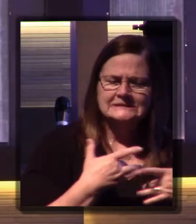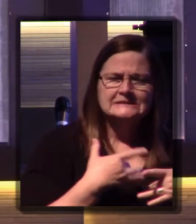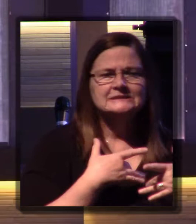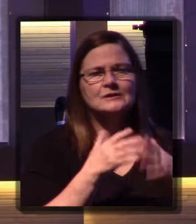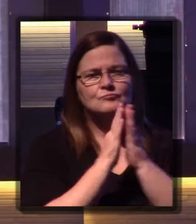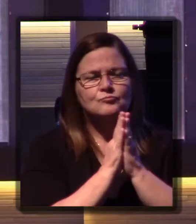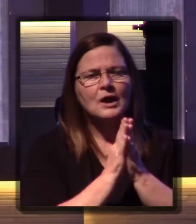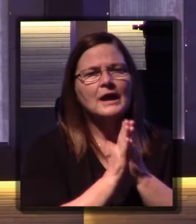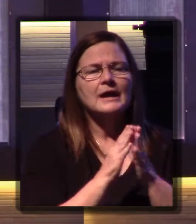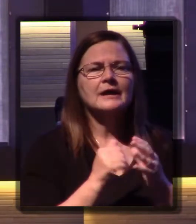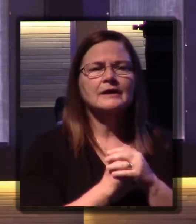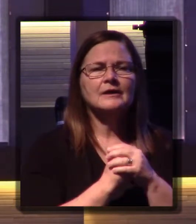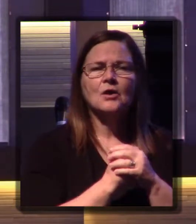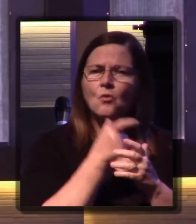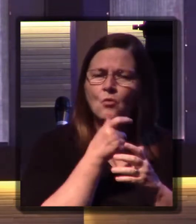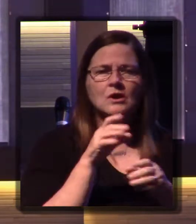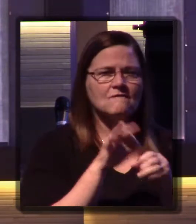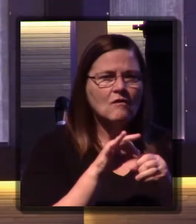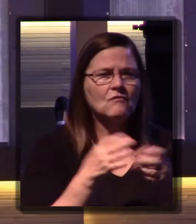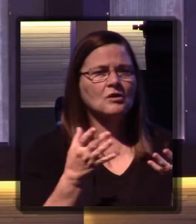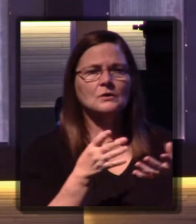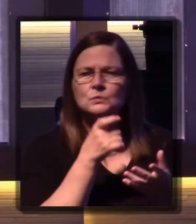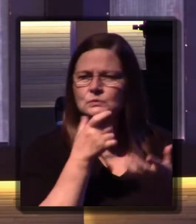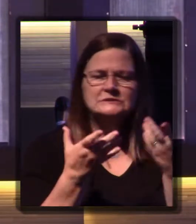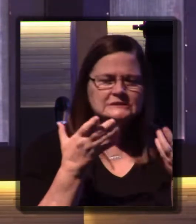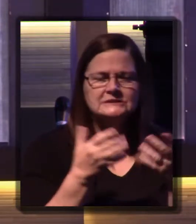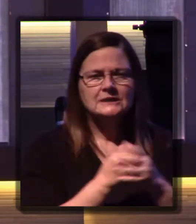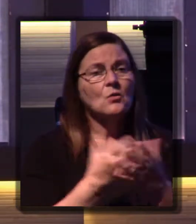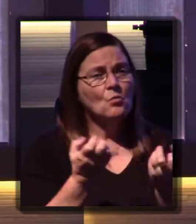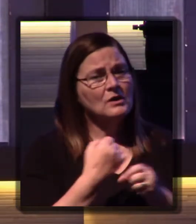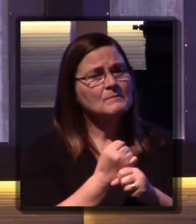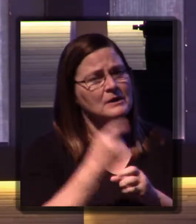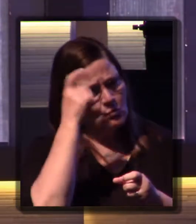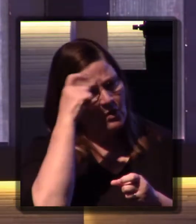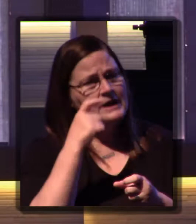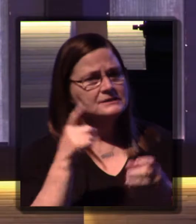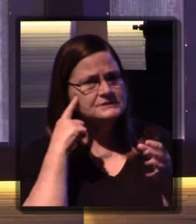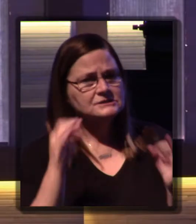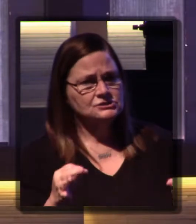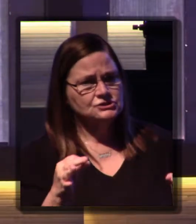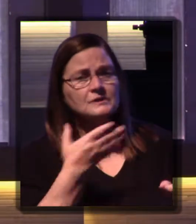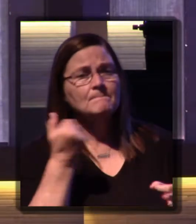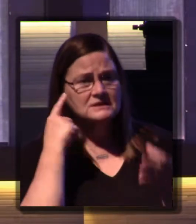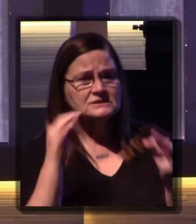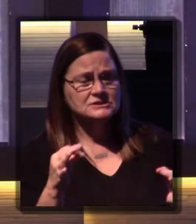hopefully, about who we are going to vote. For whom we are going to vote, right? We want to make a wise choice. We want to